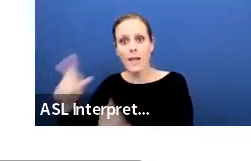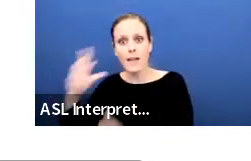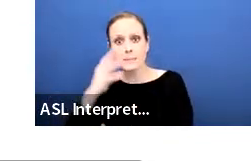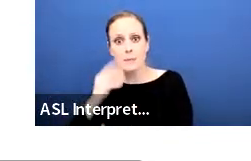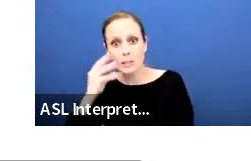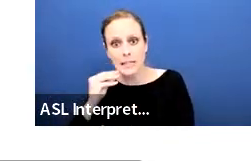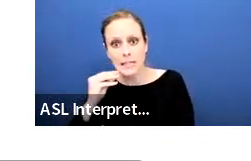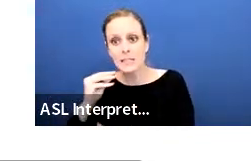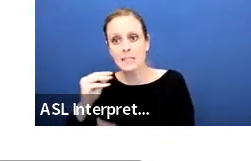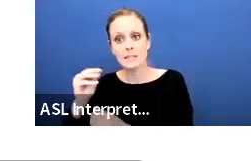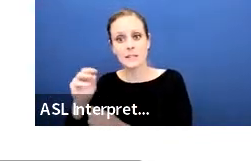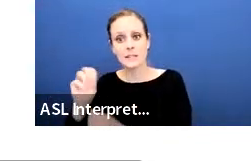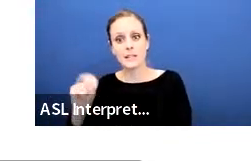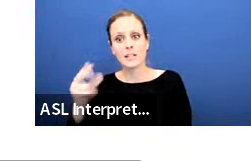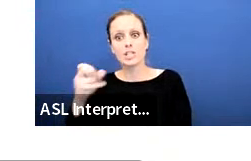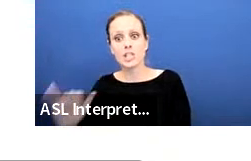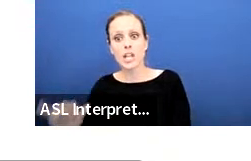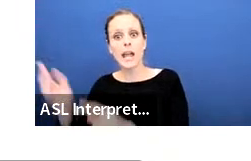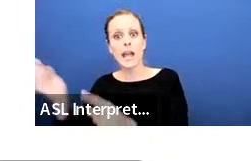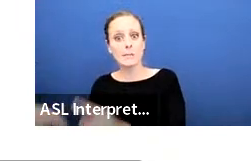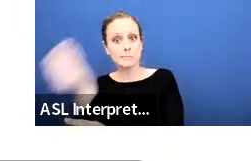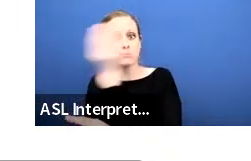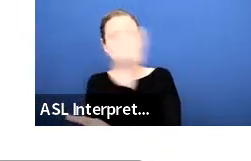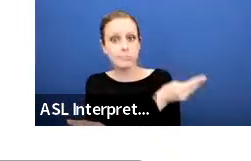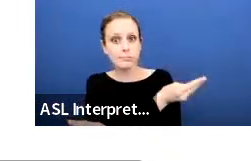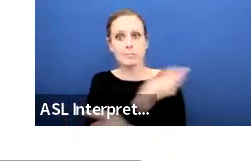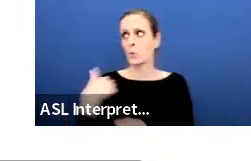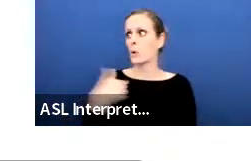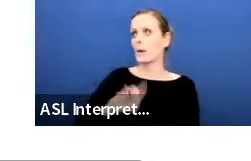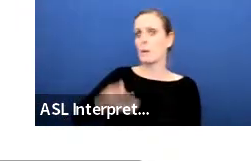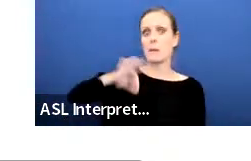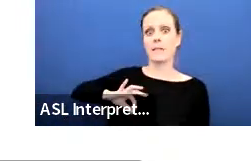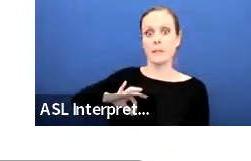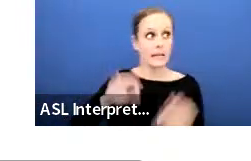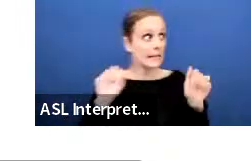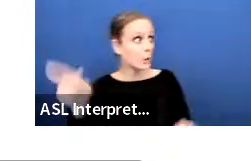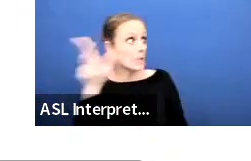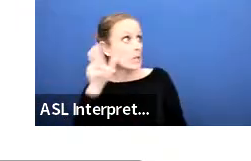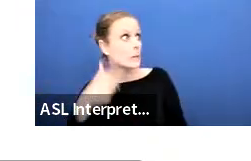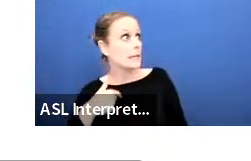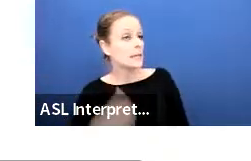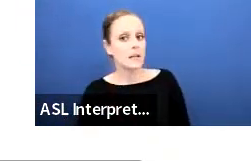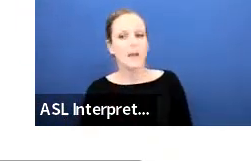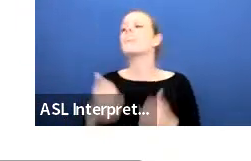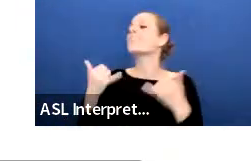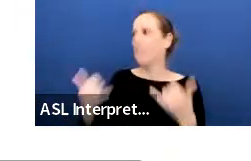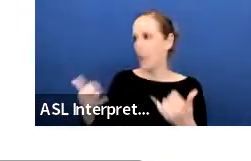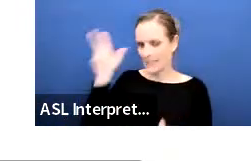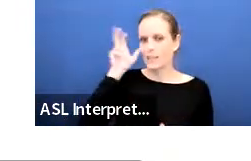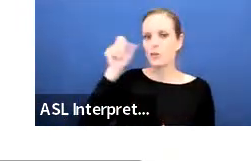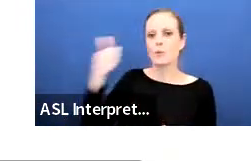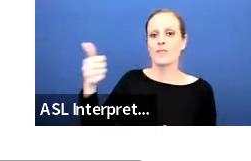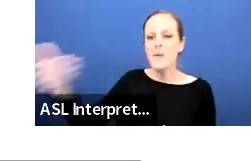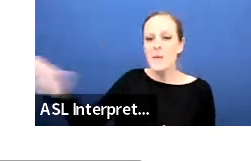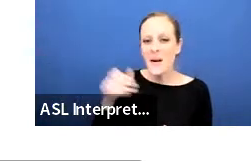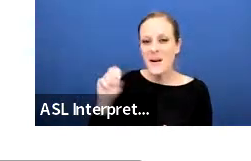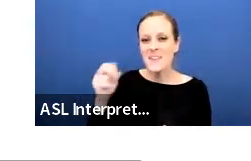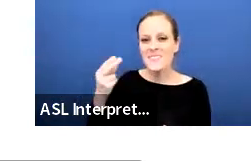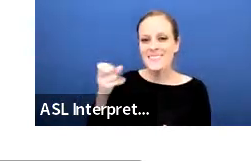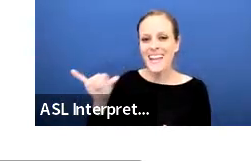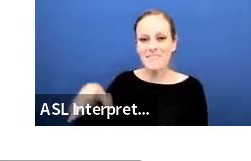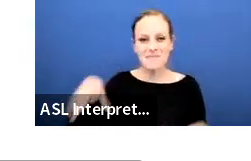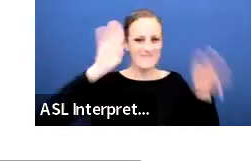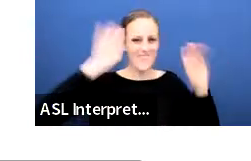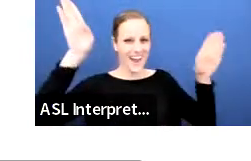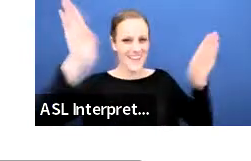benefit. Thank But you, I'll be Andrew. quiet. Can you hear me? Do you have her now? Do you have Can her? you hear me? Now we can. Perfect. Welcome, Shay.